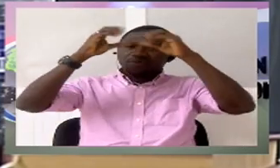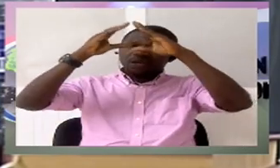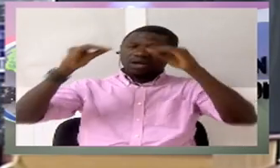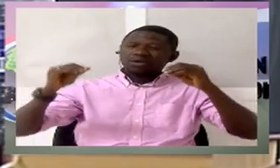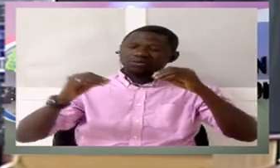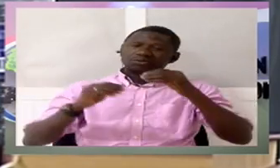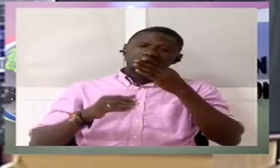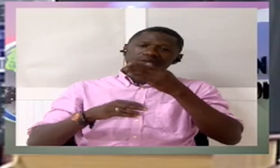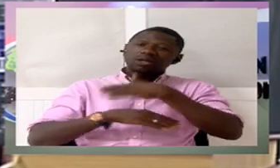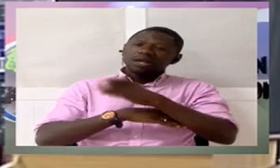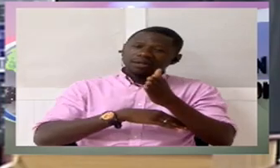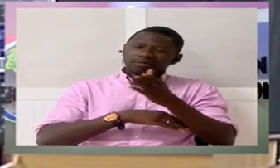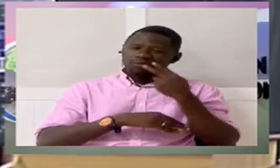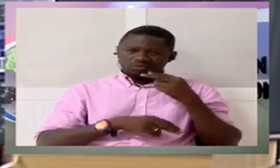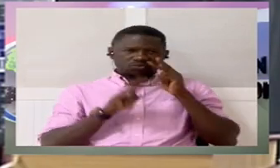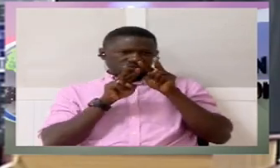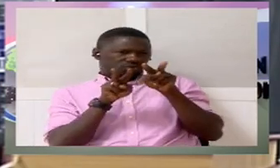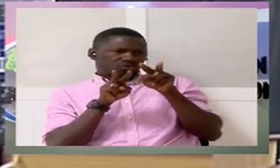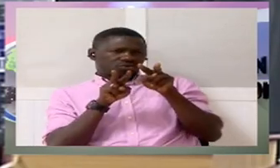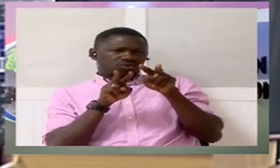akafintina. We saw him coming out.